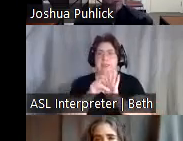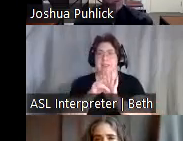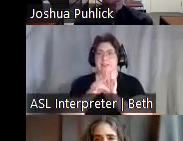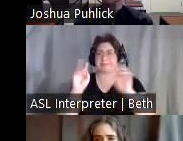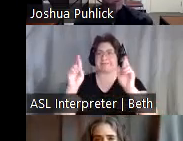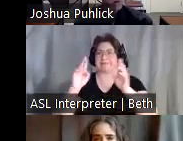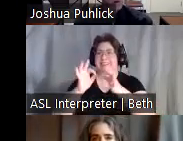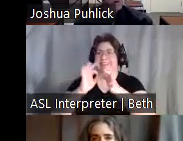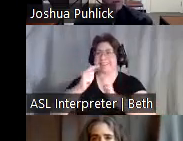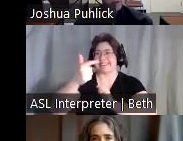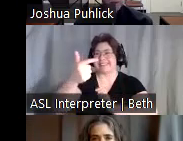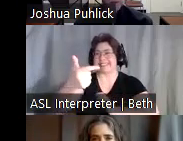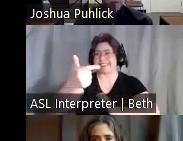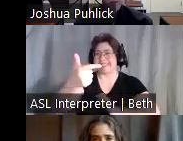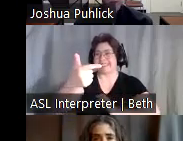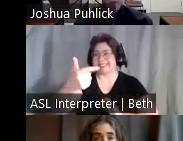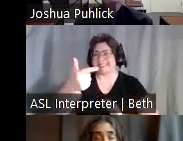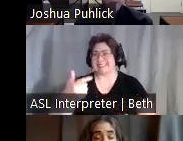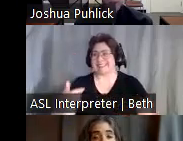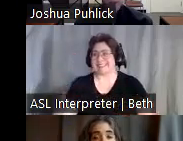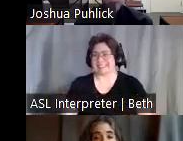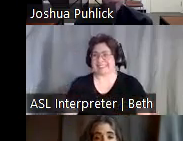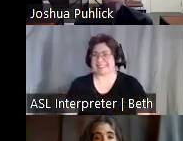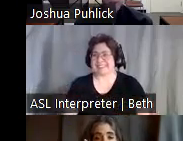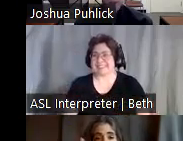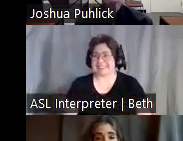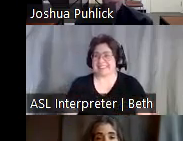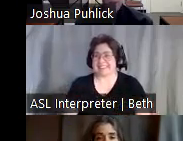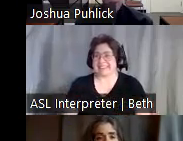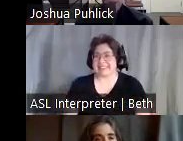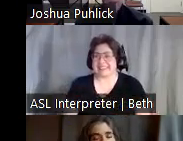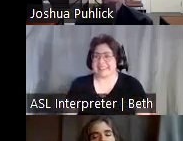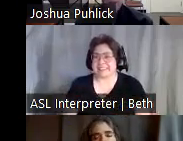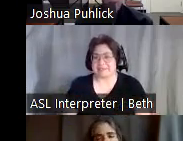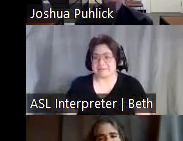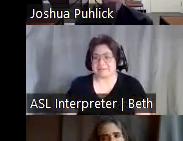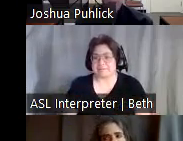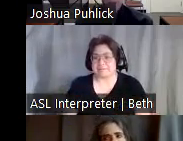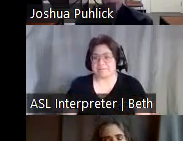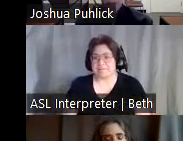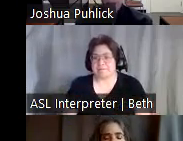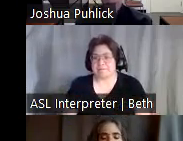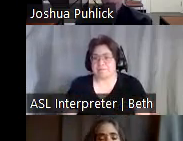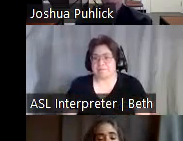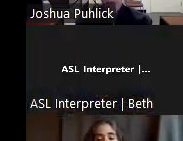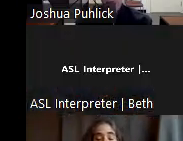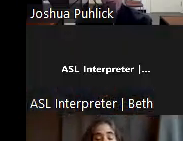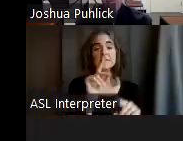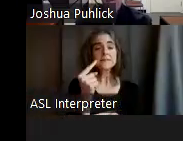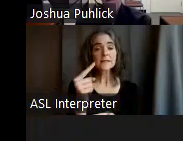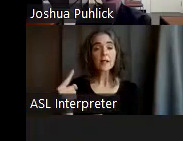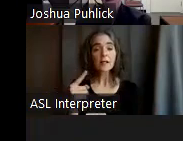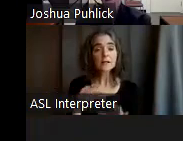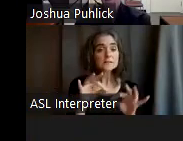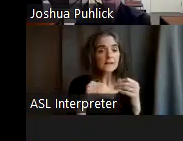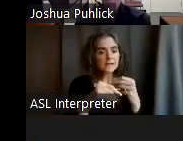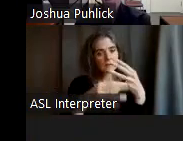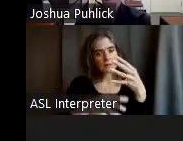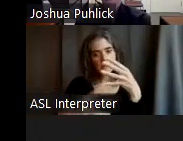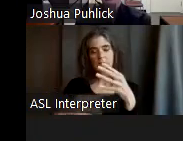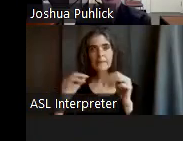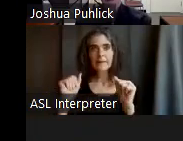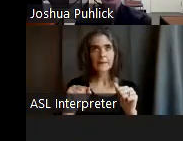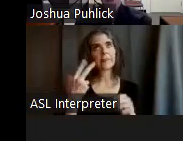our return intervals here at Ichauway for single tree selection, they could be quite long, like up to